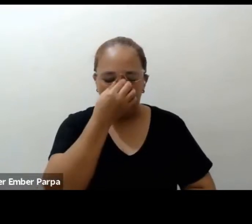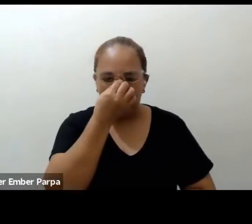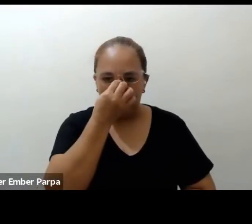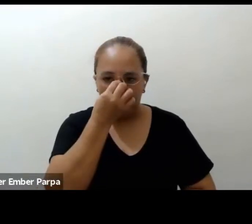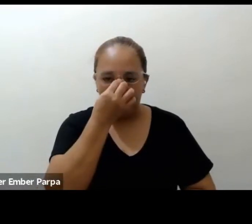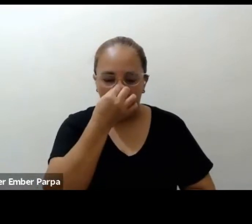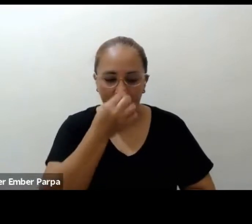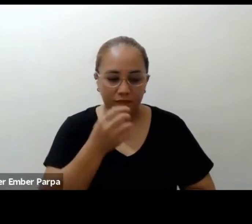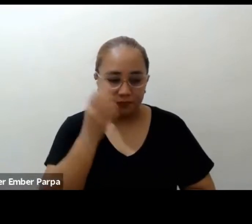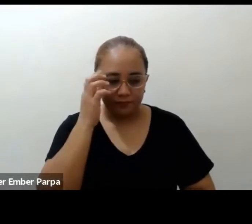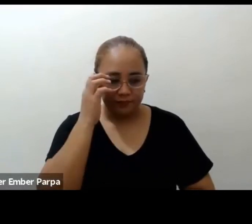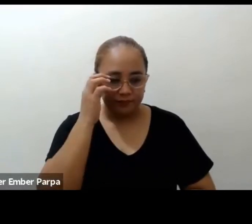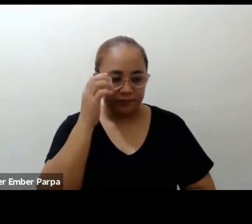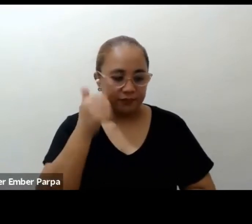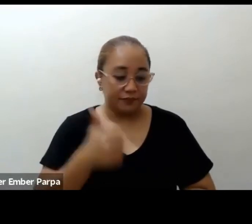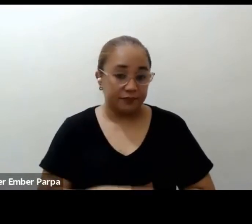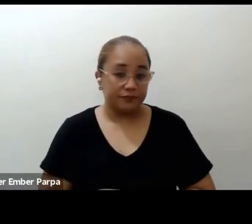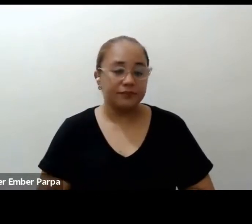Okay.